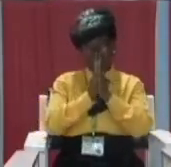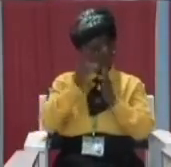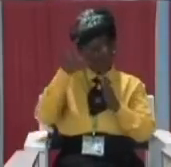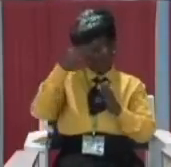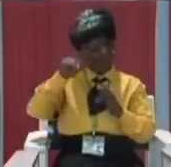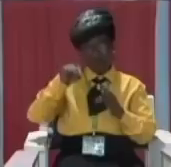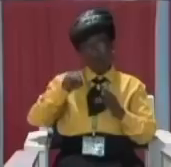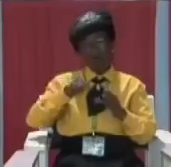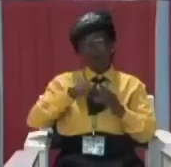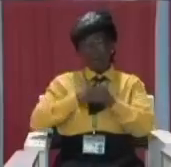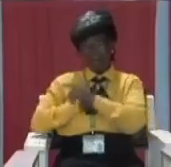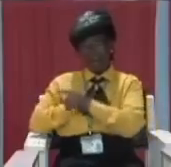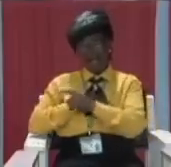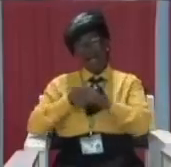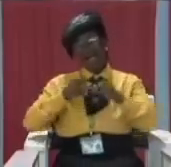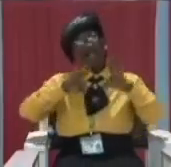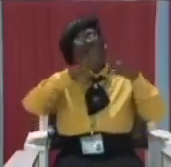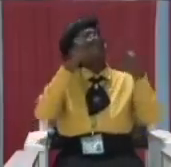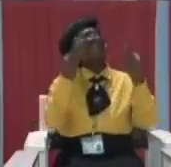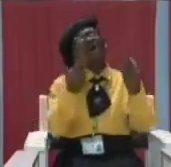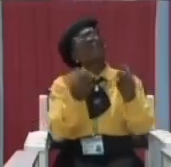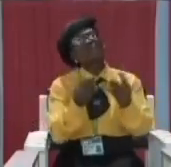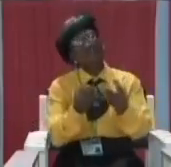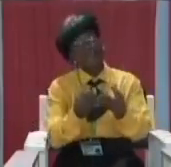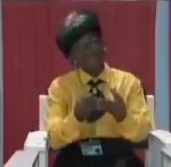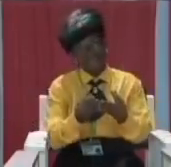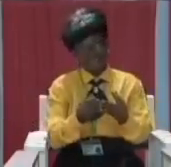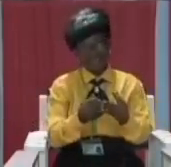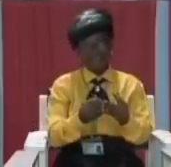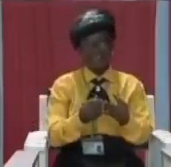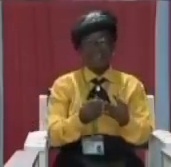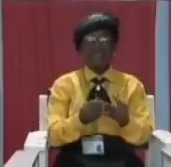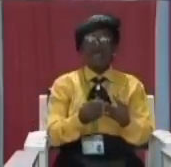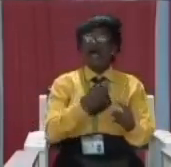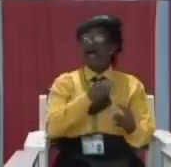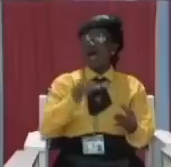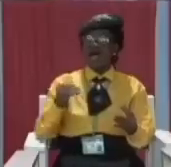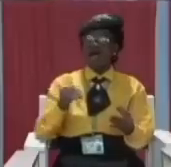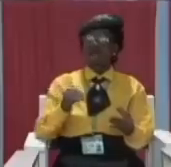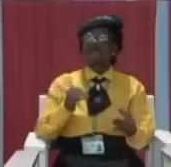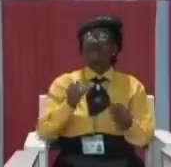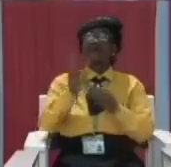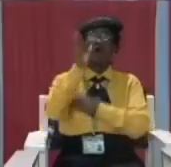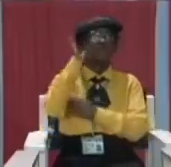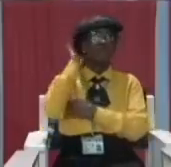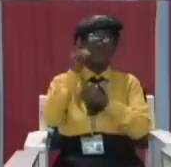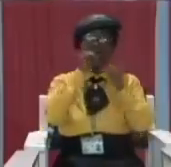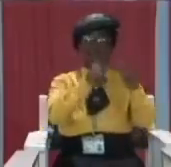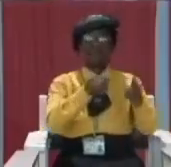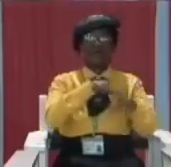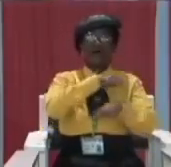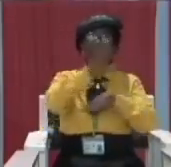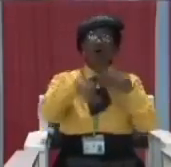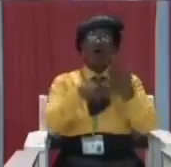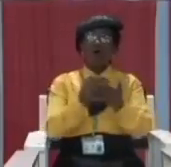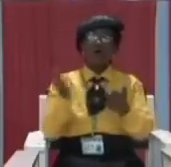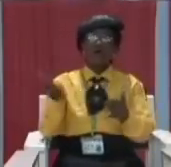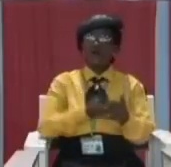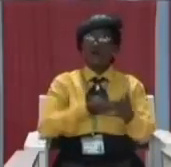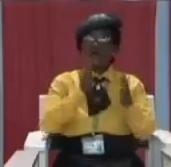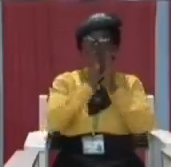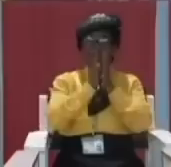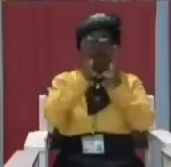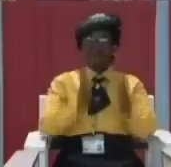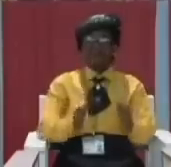enough. And God will answer all our prayers in Jesus' name. How many of you will be praying for